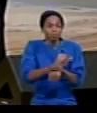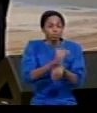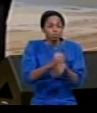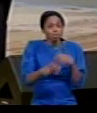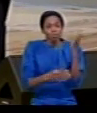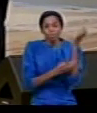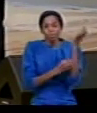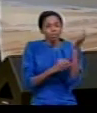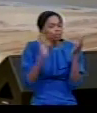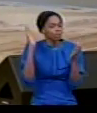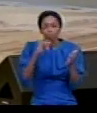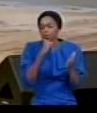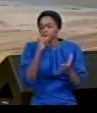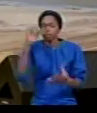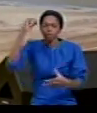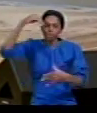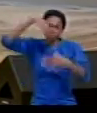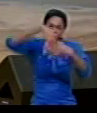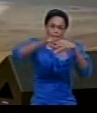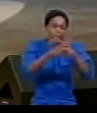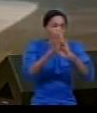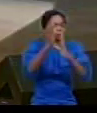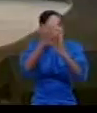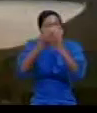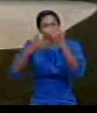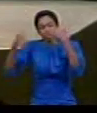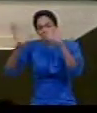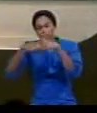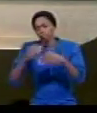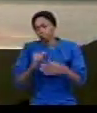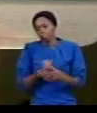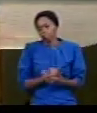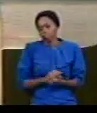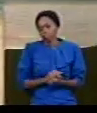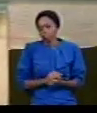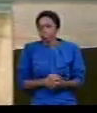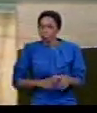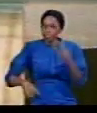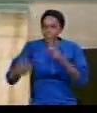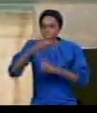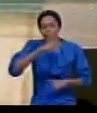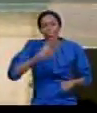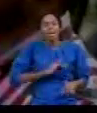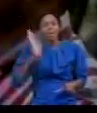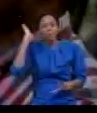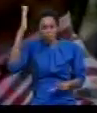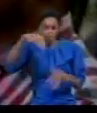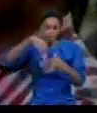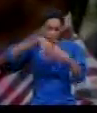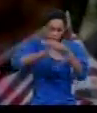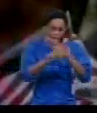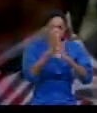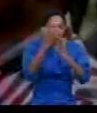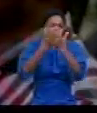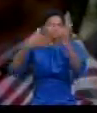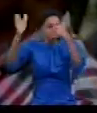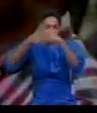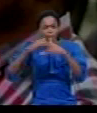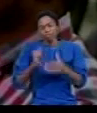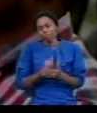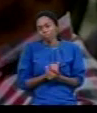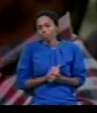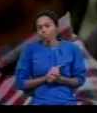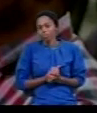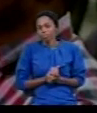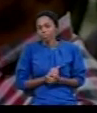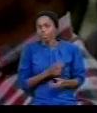will not inherit the kingdom of God. I will inherit the kingdom of God.